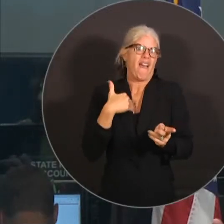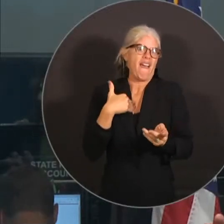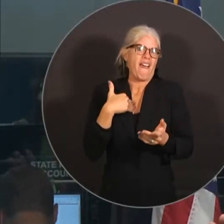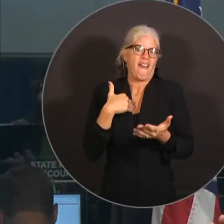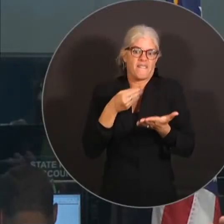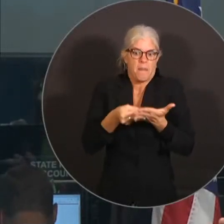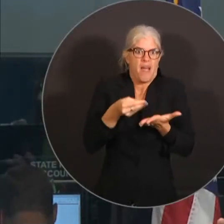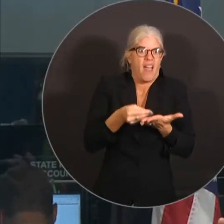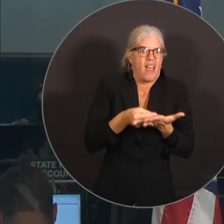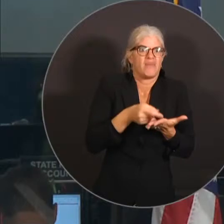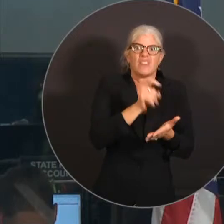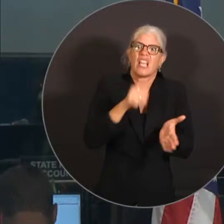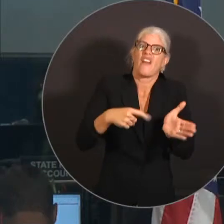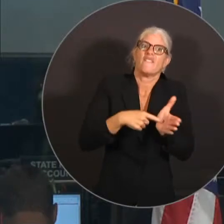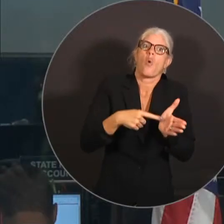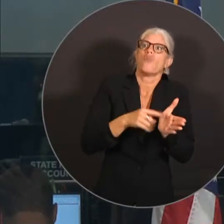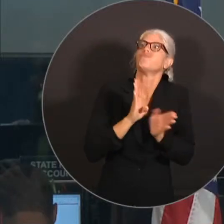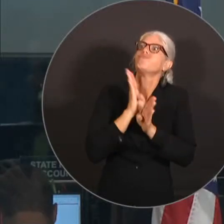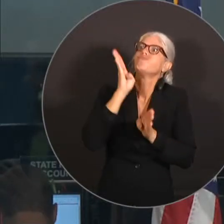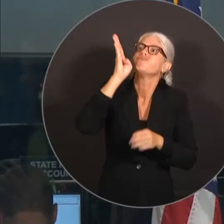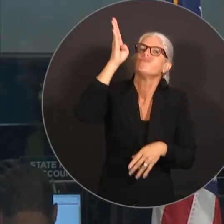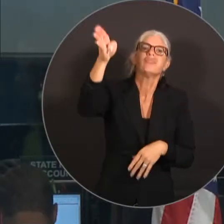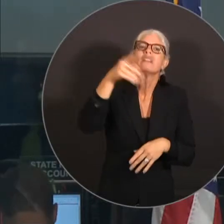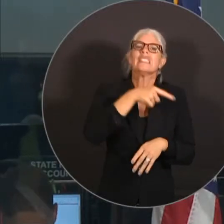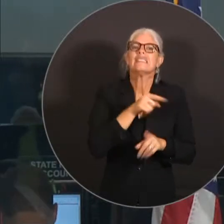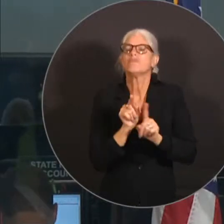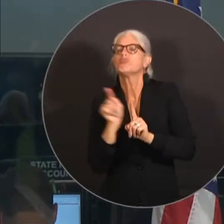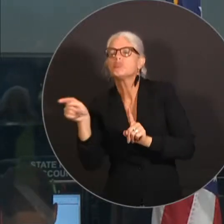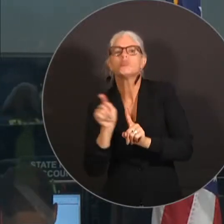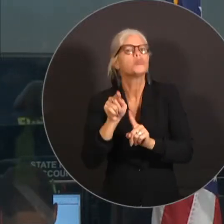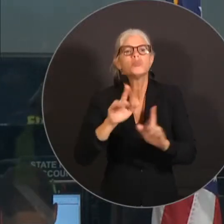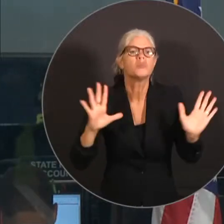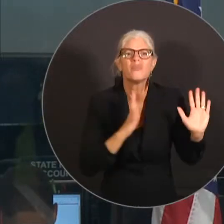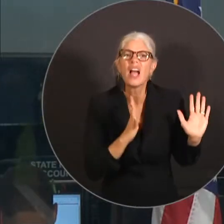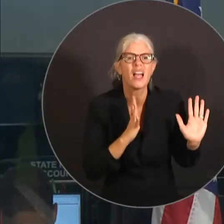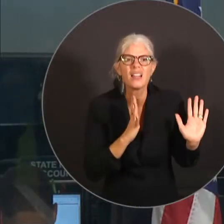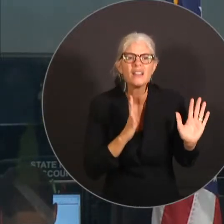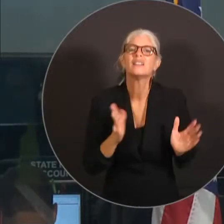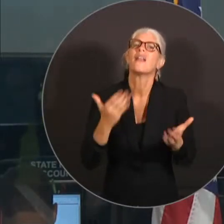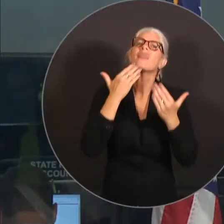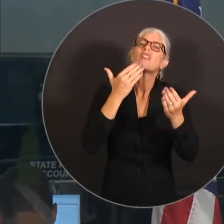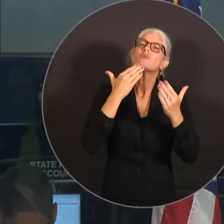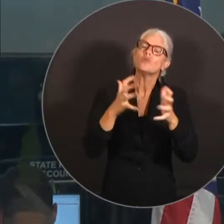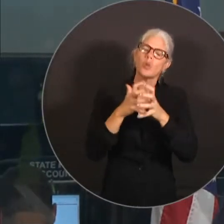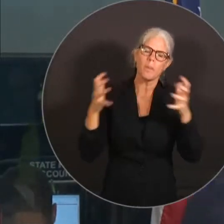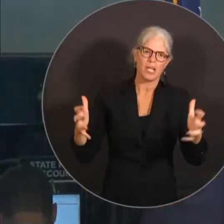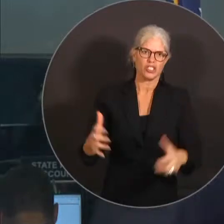that's there for them. And I think people have utilized it well. Okay, thanks so much.